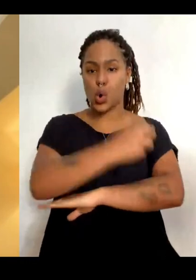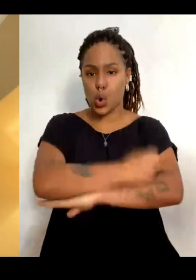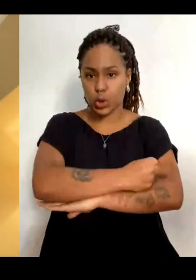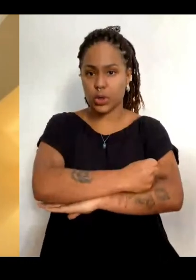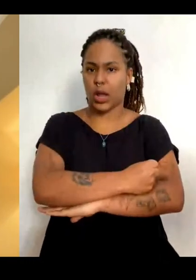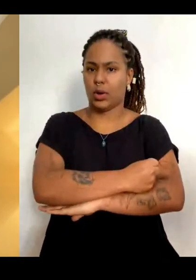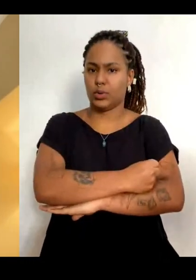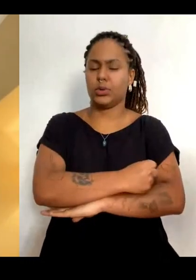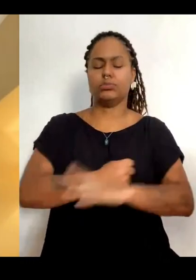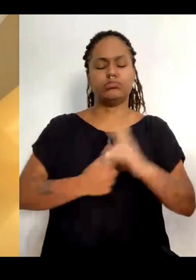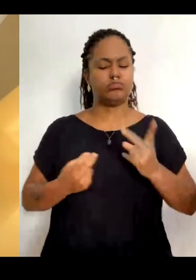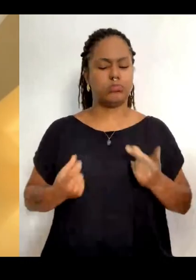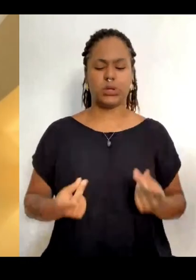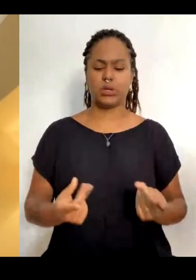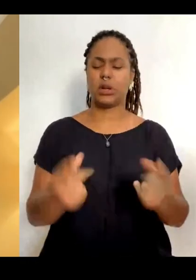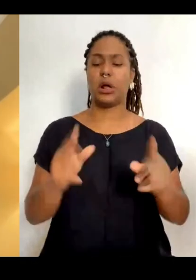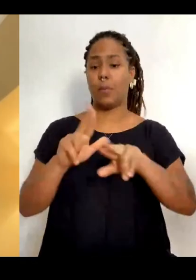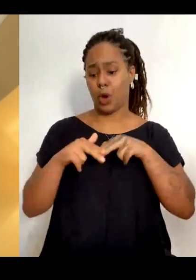interior